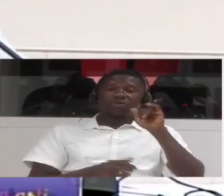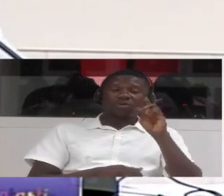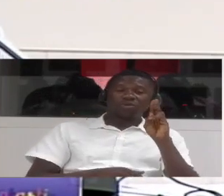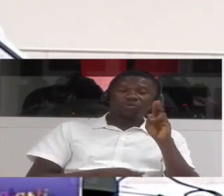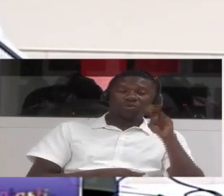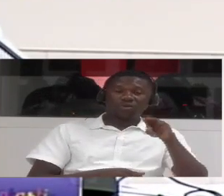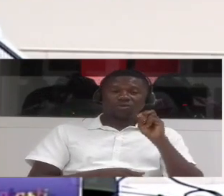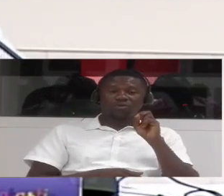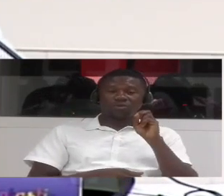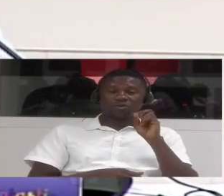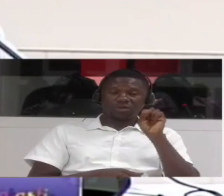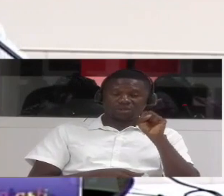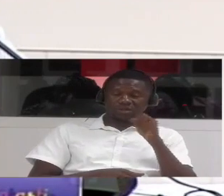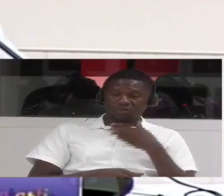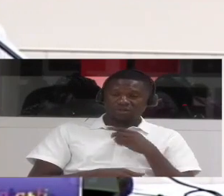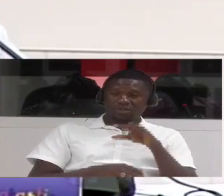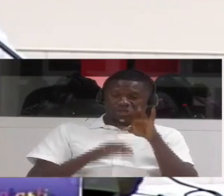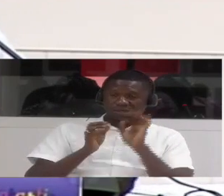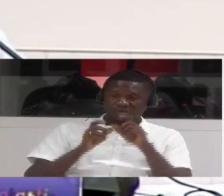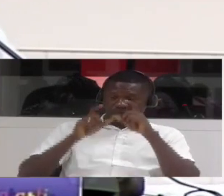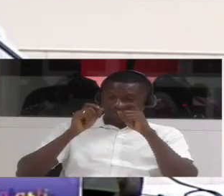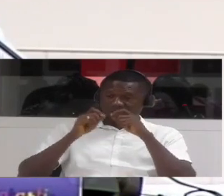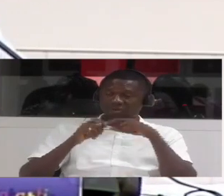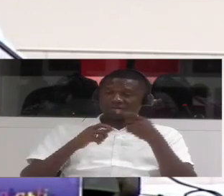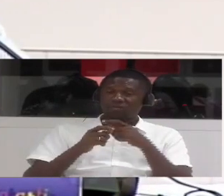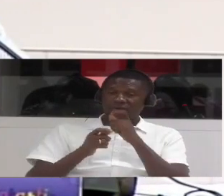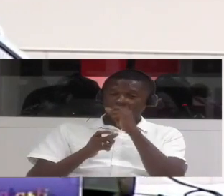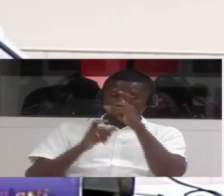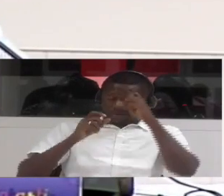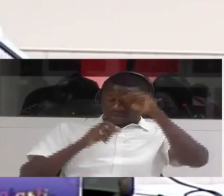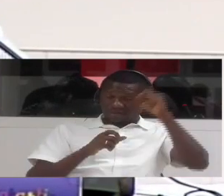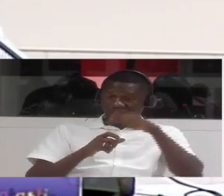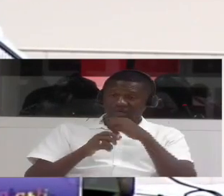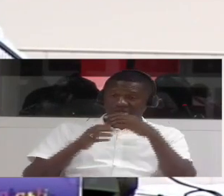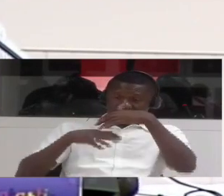of the presidency and the crowd using his mobile phone.